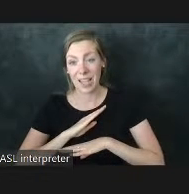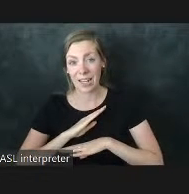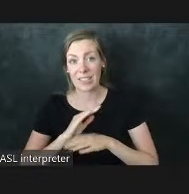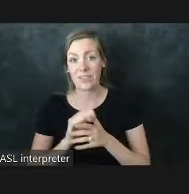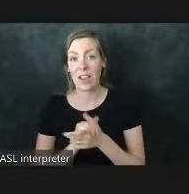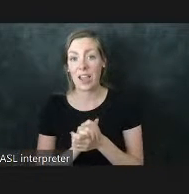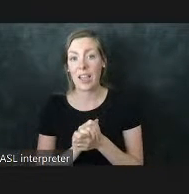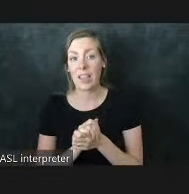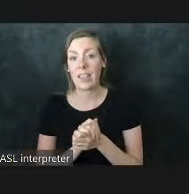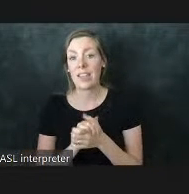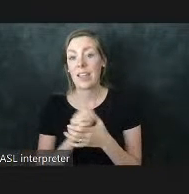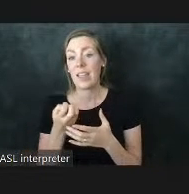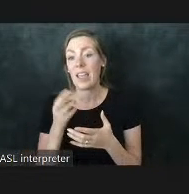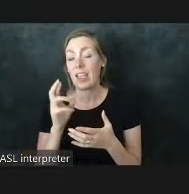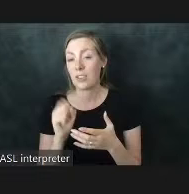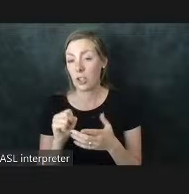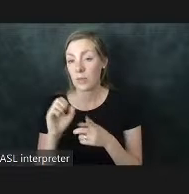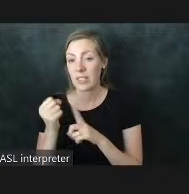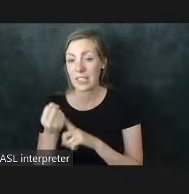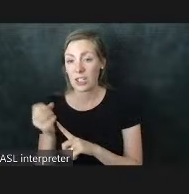conditions of the permits.